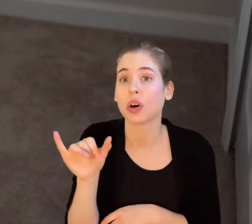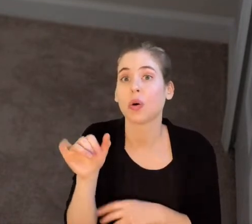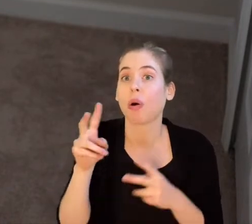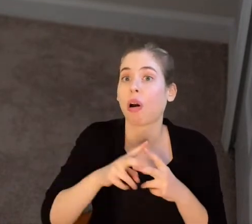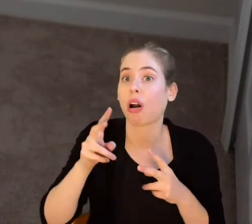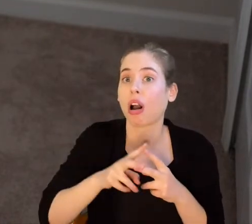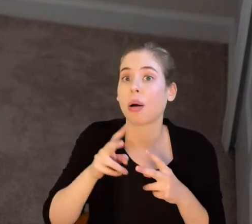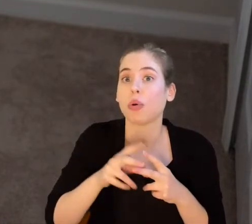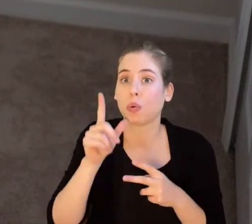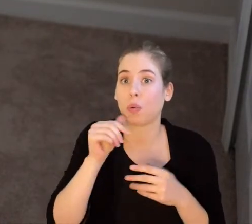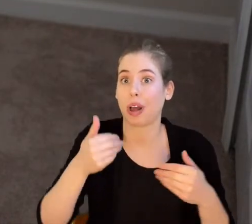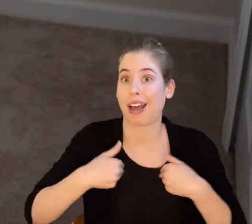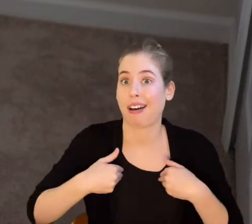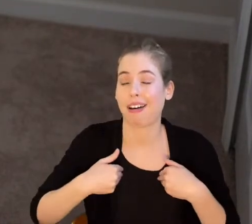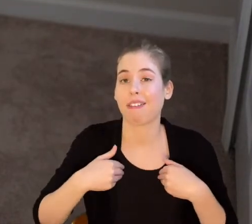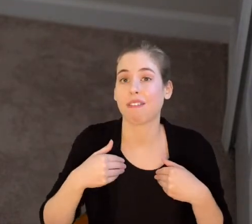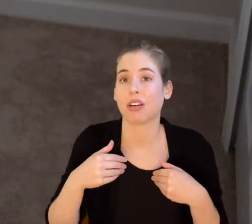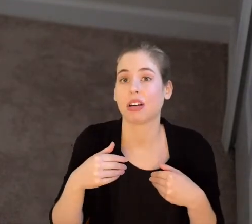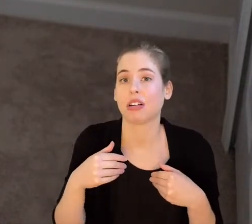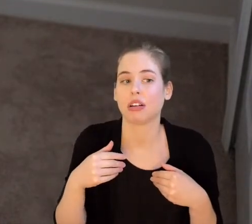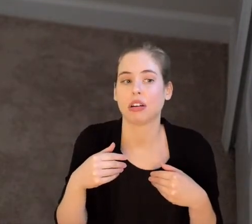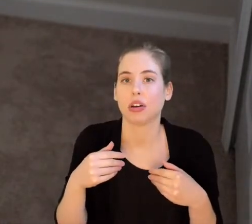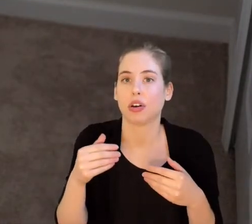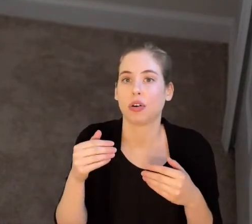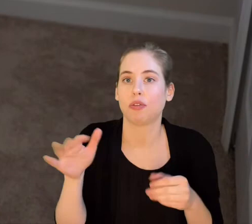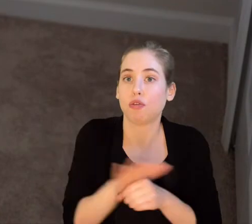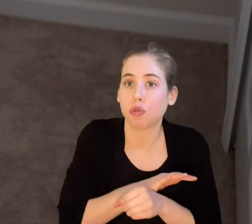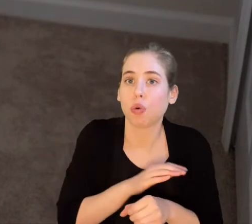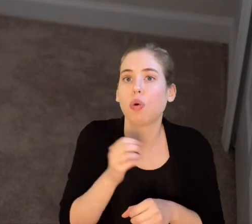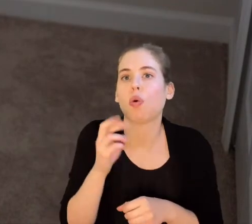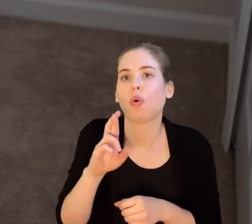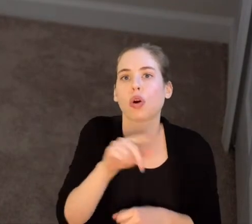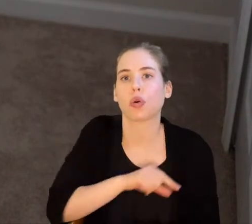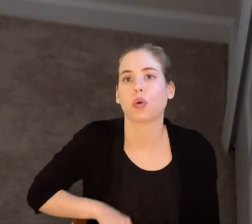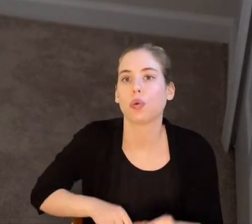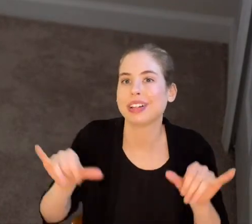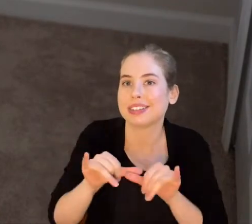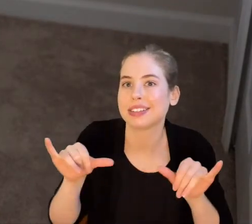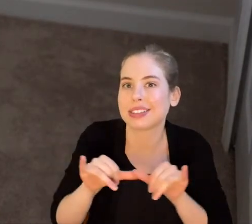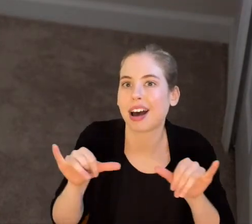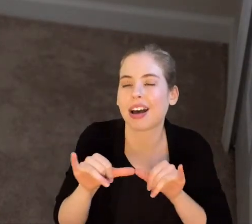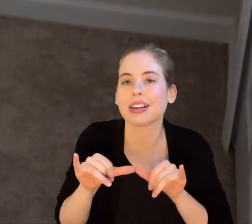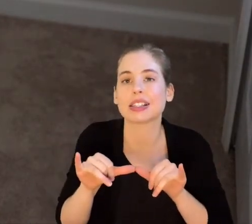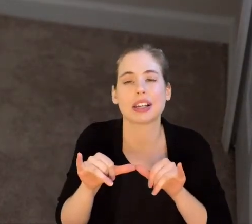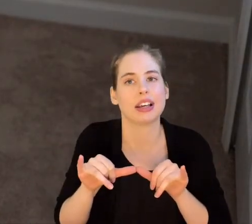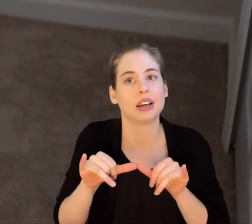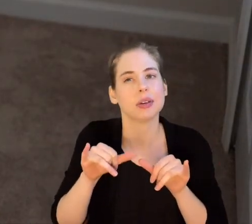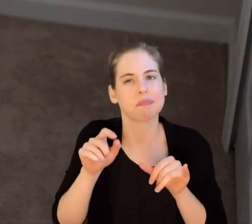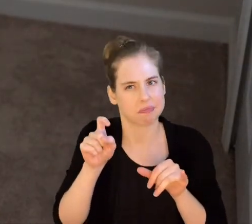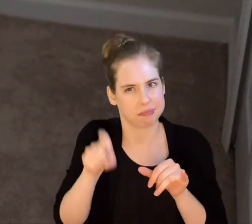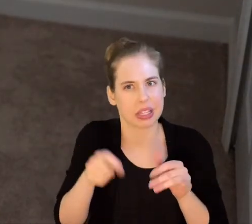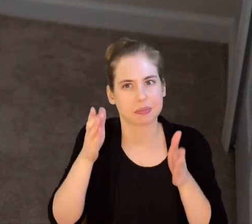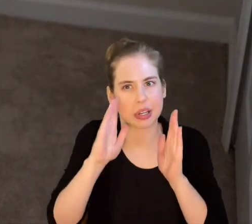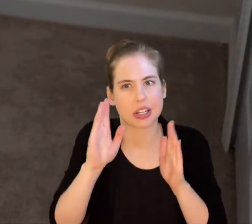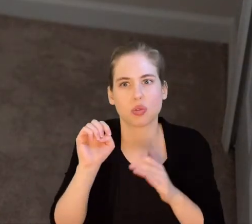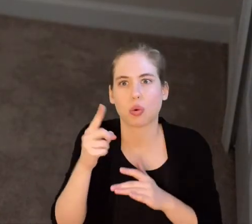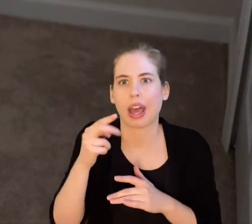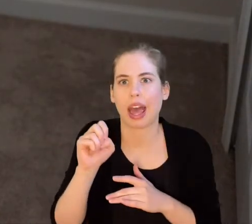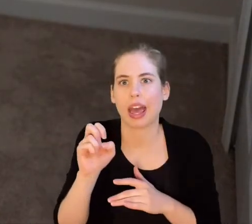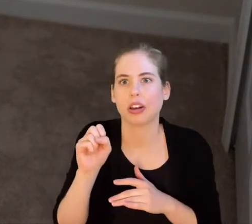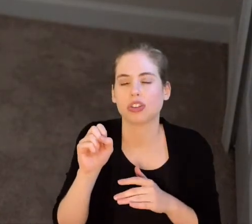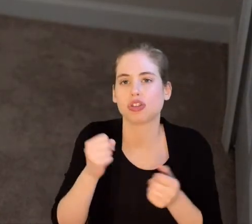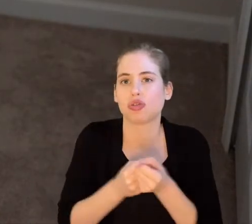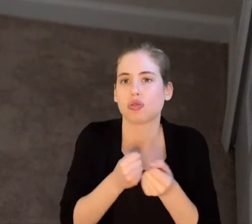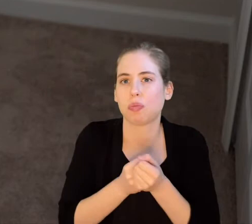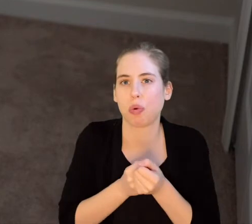edge support. When the edge support is lacking, it can make the mattress feel like it's smaller than it actually is. Interestingly, this wasn't a problem for